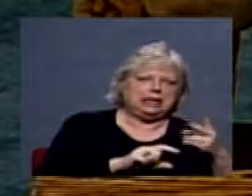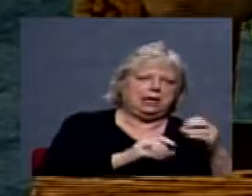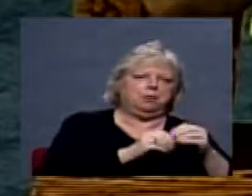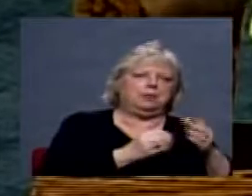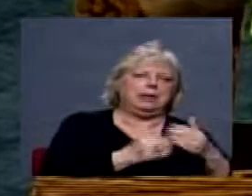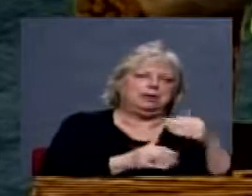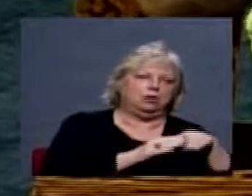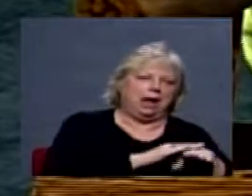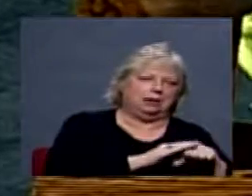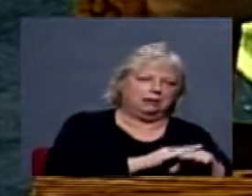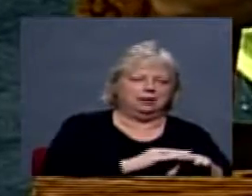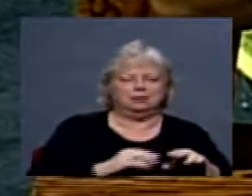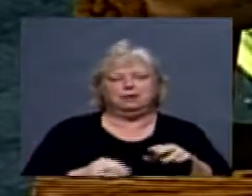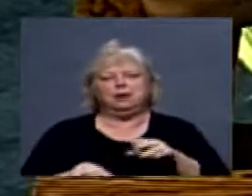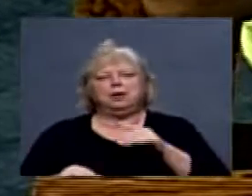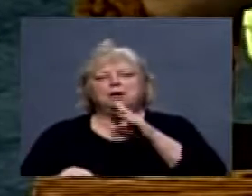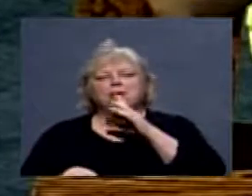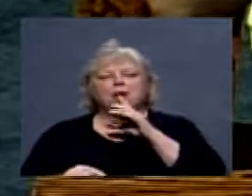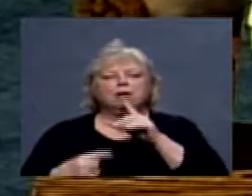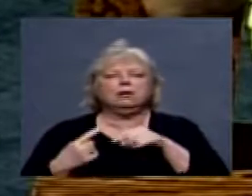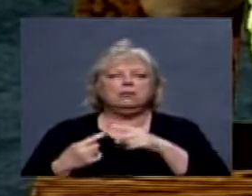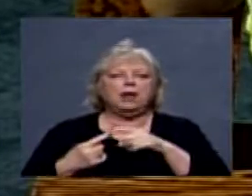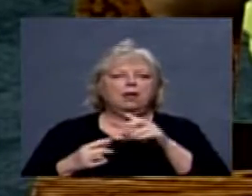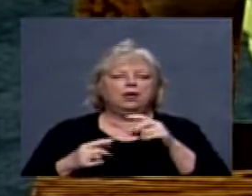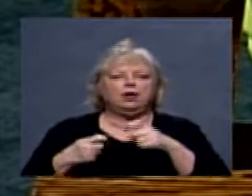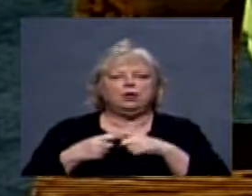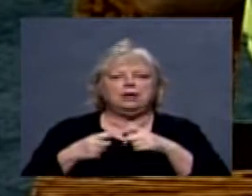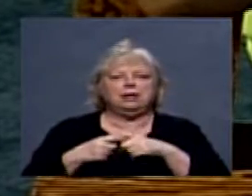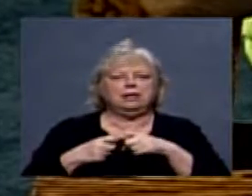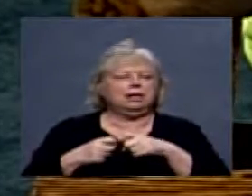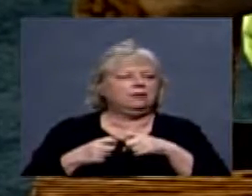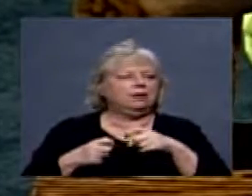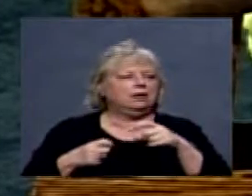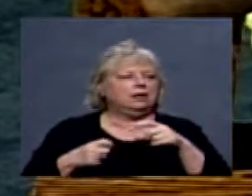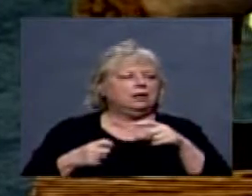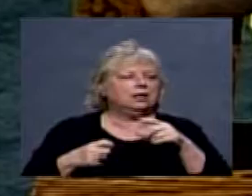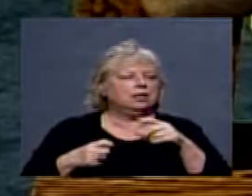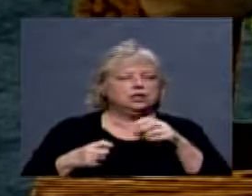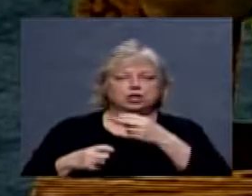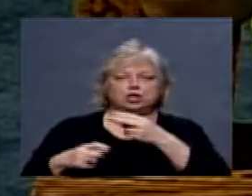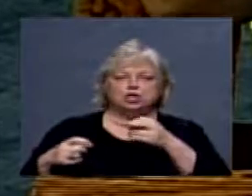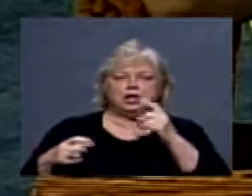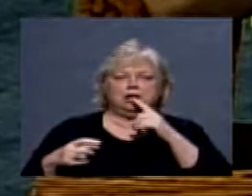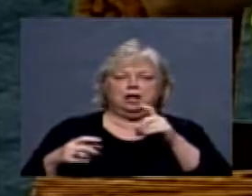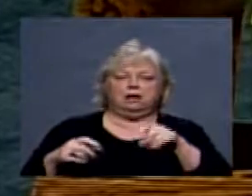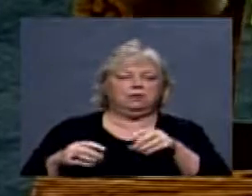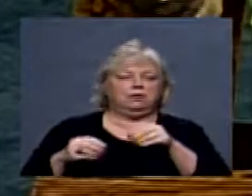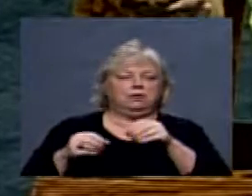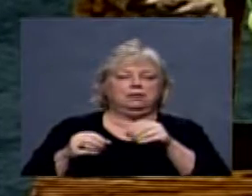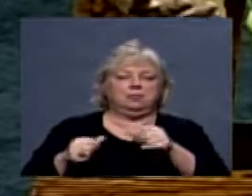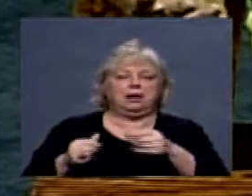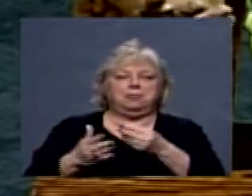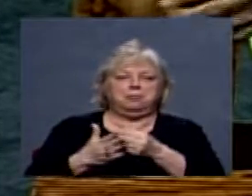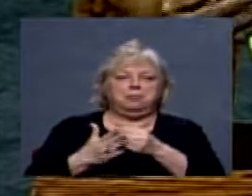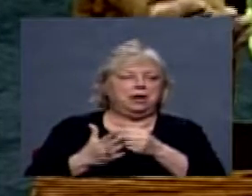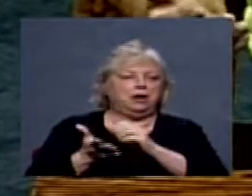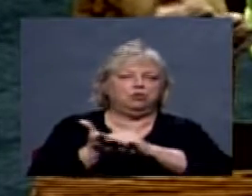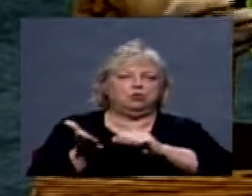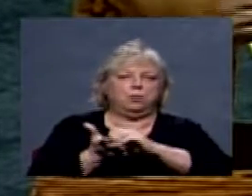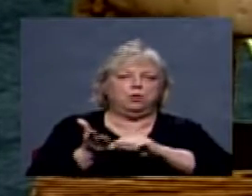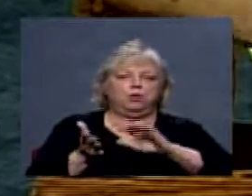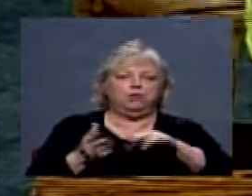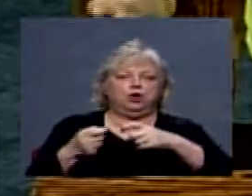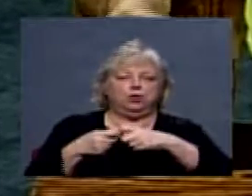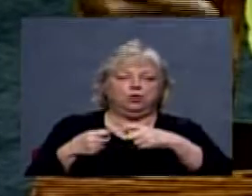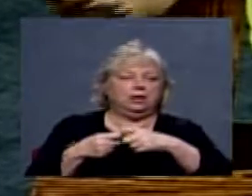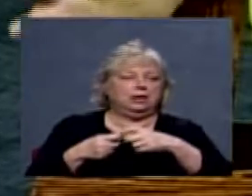mean, you talking about, she's talking about the utilities back and forth. She's going to be out the money to remove her utilities, to